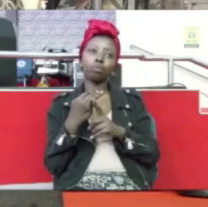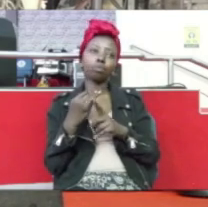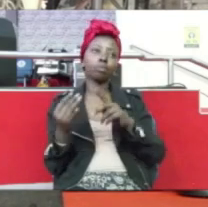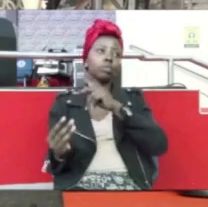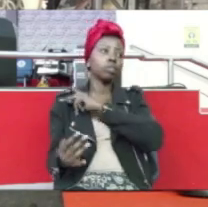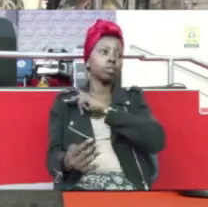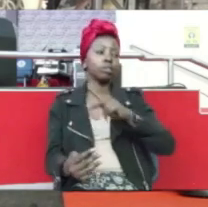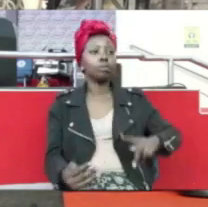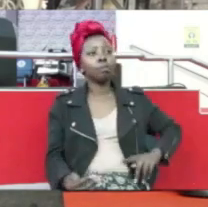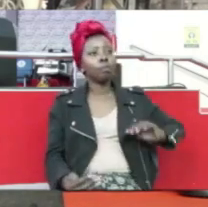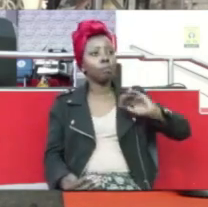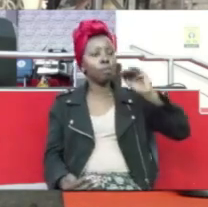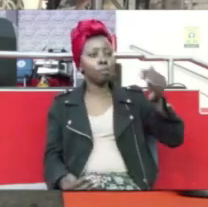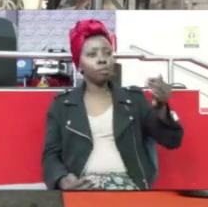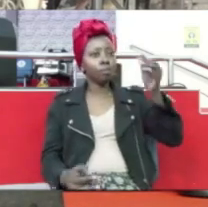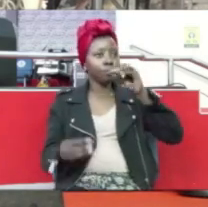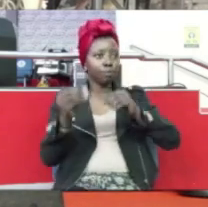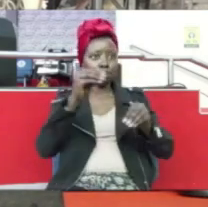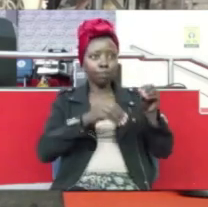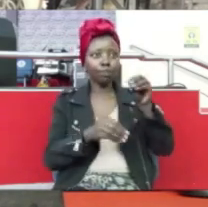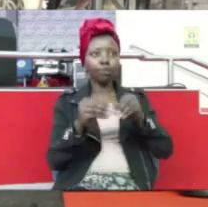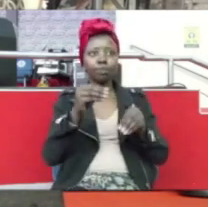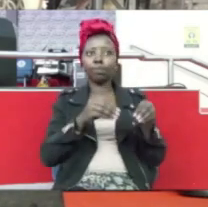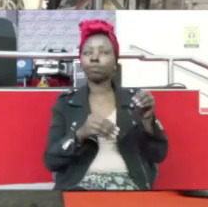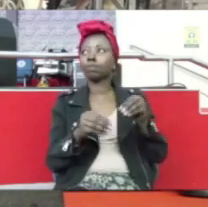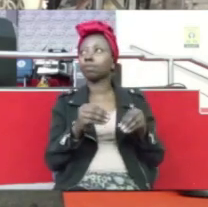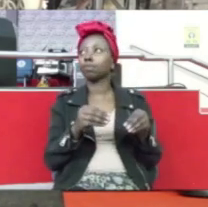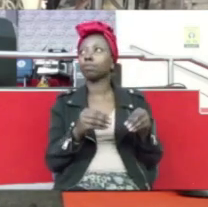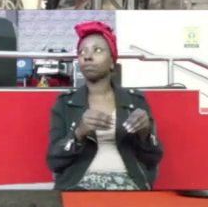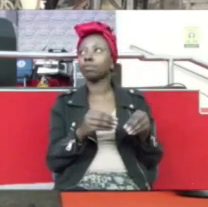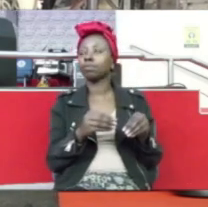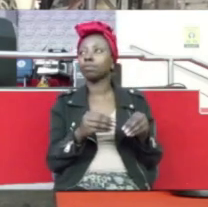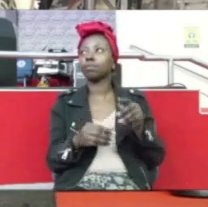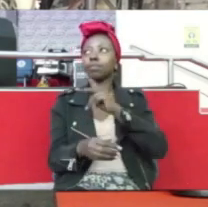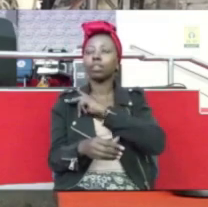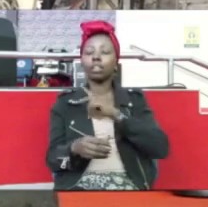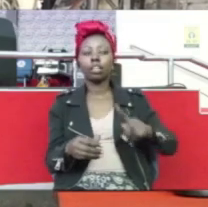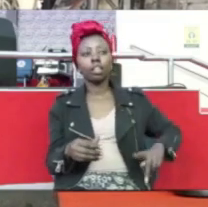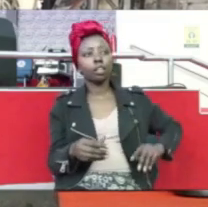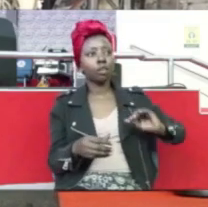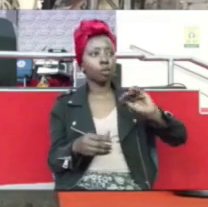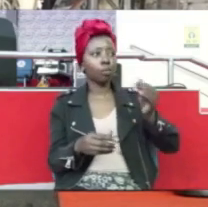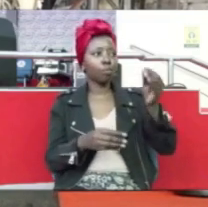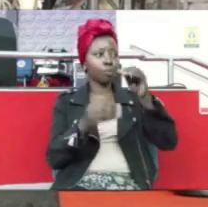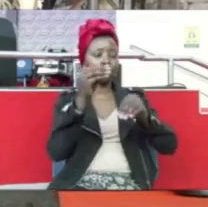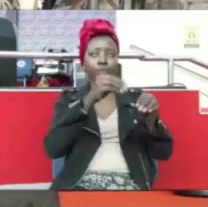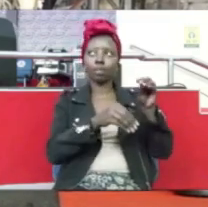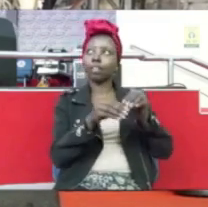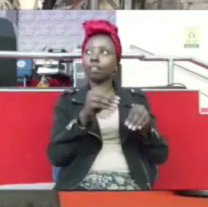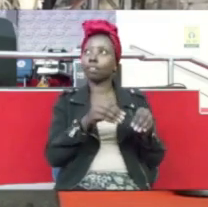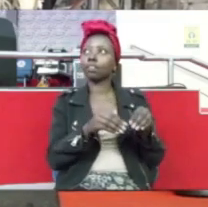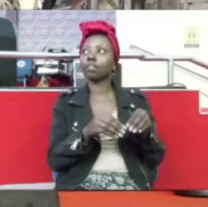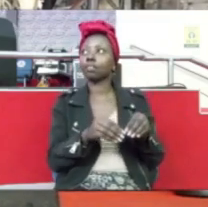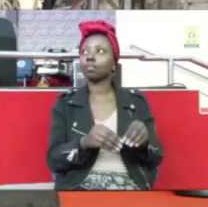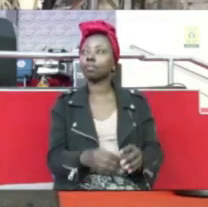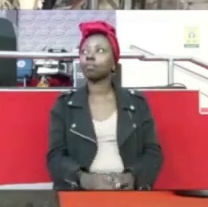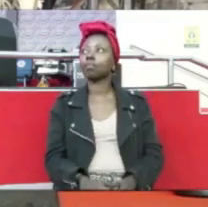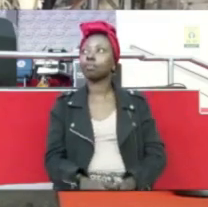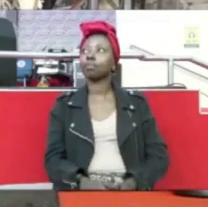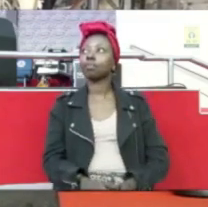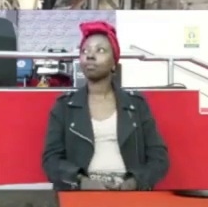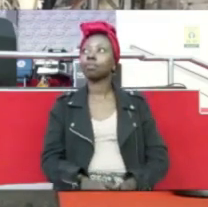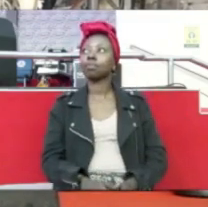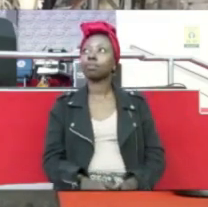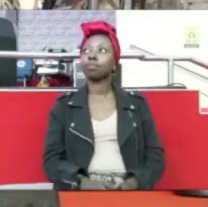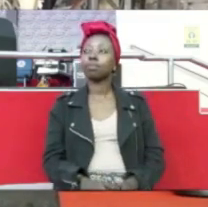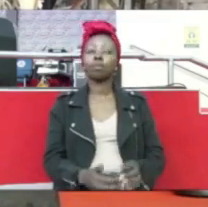ile ya kuweza kuwekeza kwenye ufalme. Kingdom investment giving. Ile uwekezaji kwenye ufalme. This